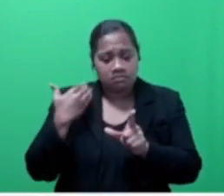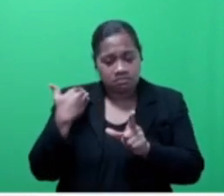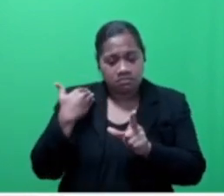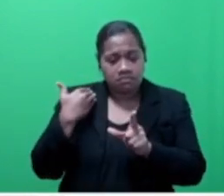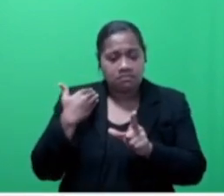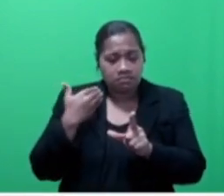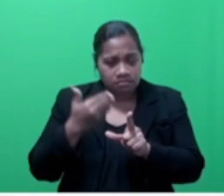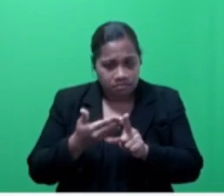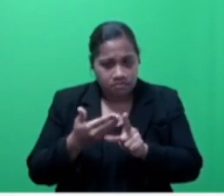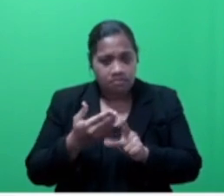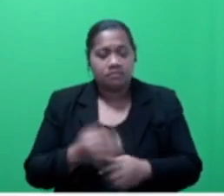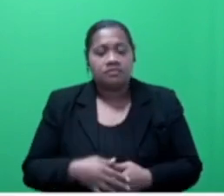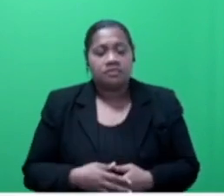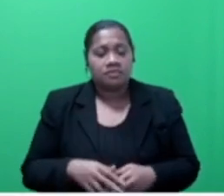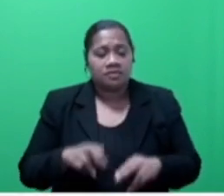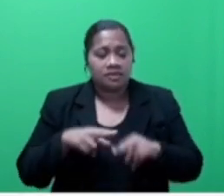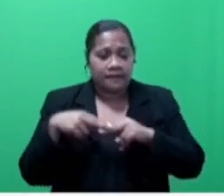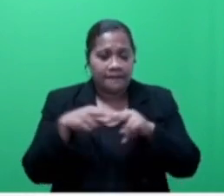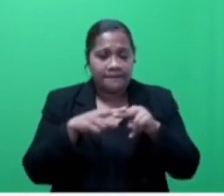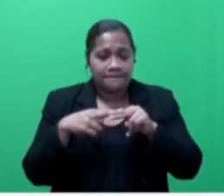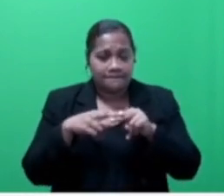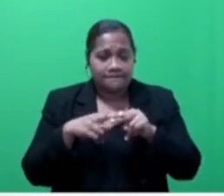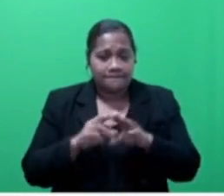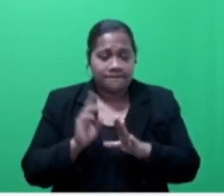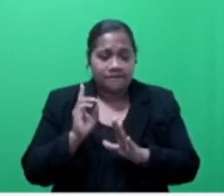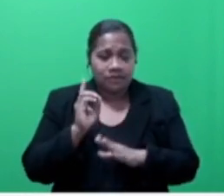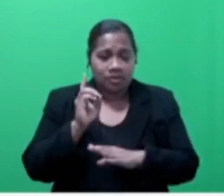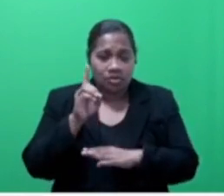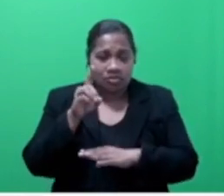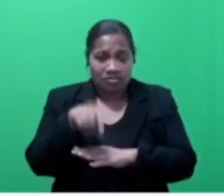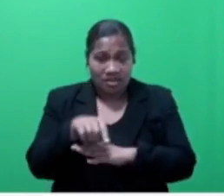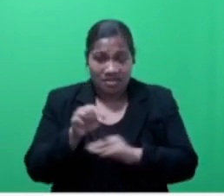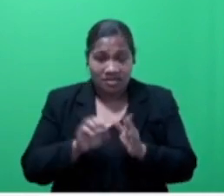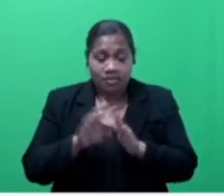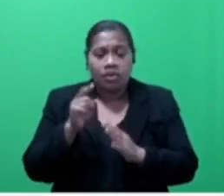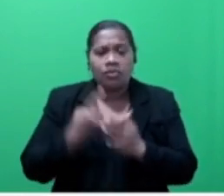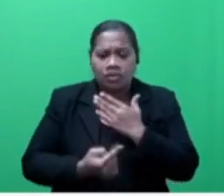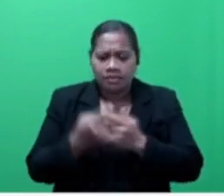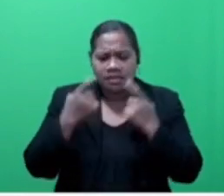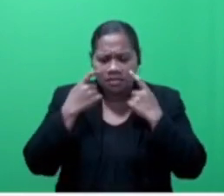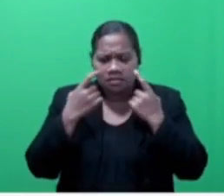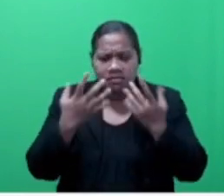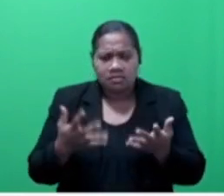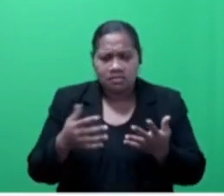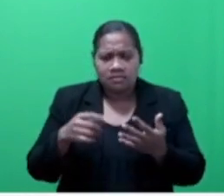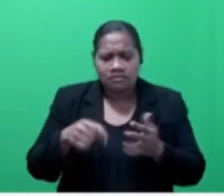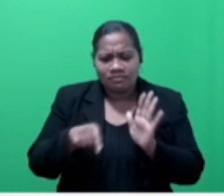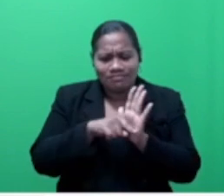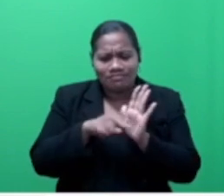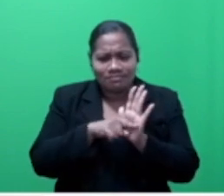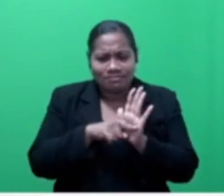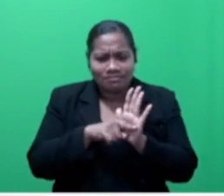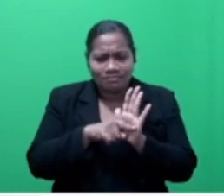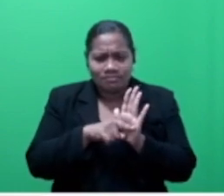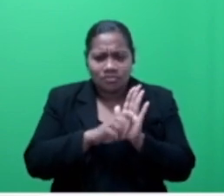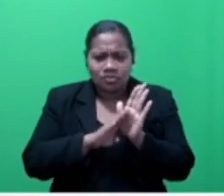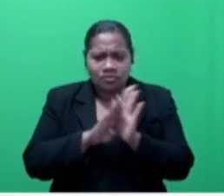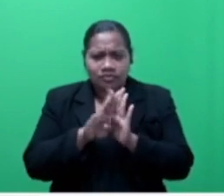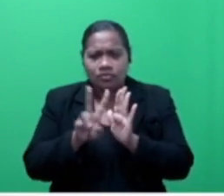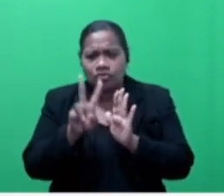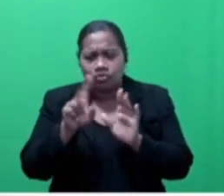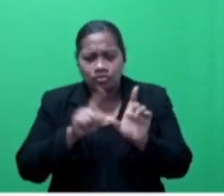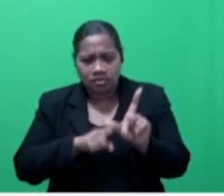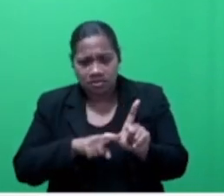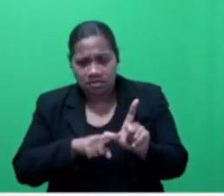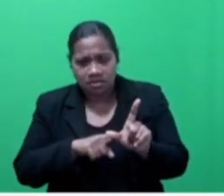Fiji's domestic inflation has started to accelerate after remaining in negative territory for nearly 2 years, growing by an average of nearly 2% per